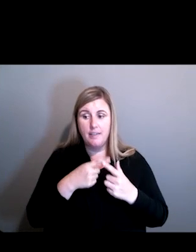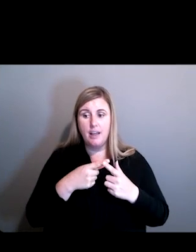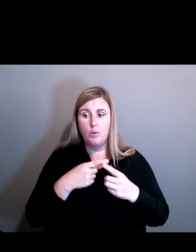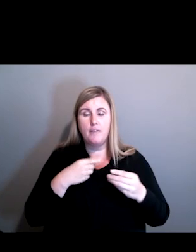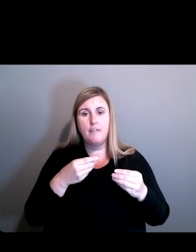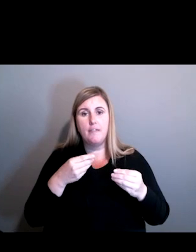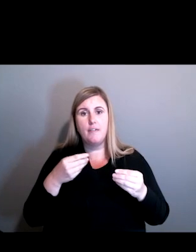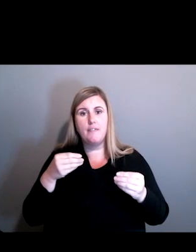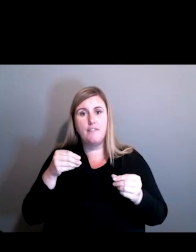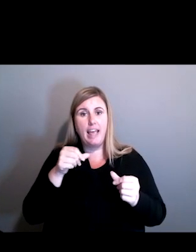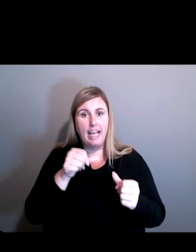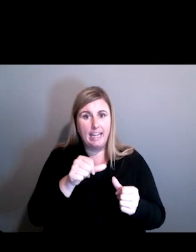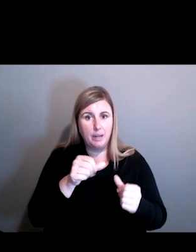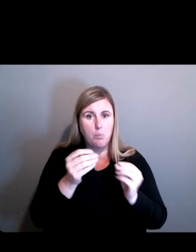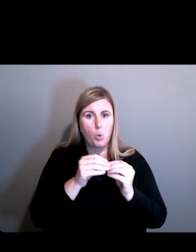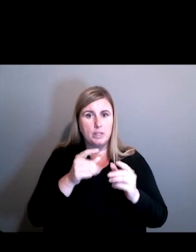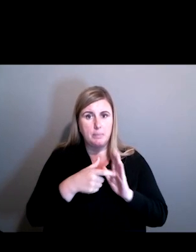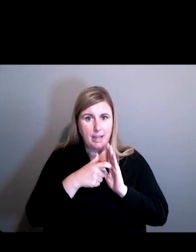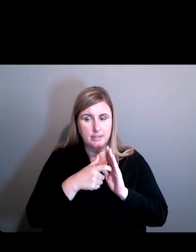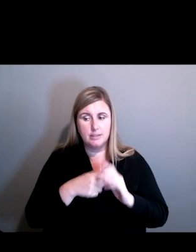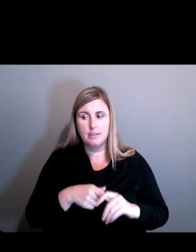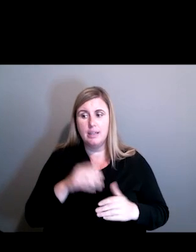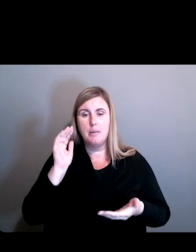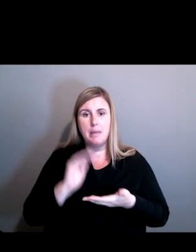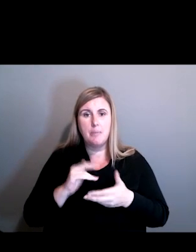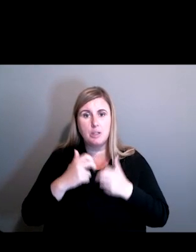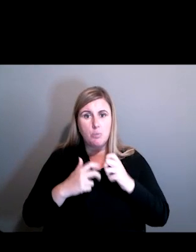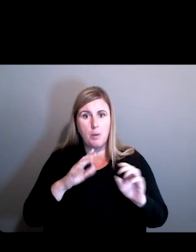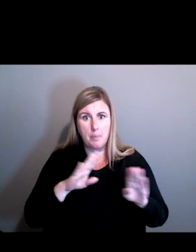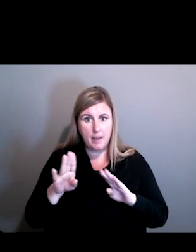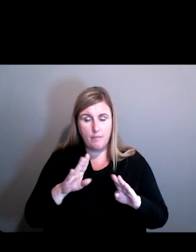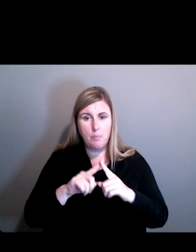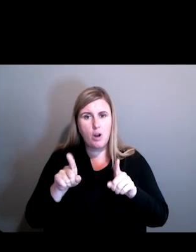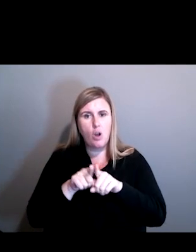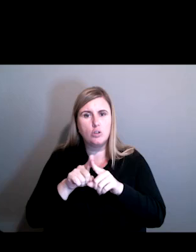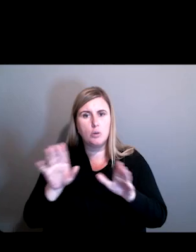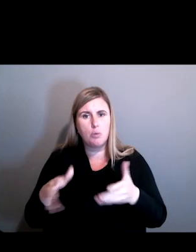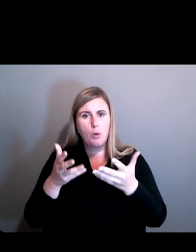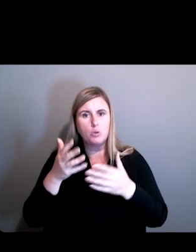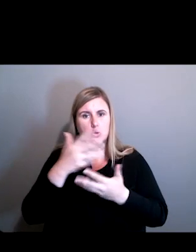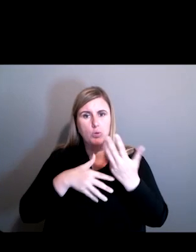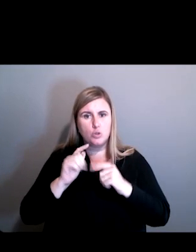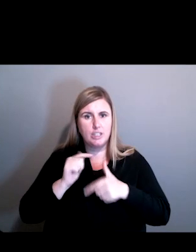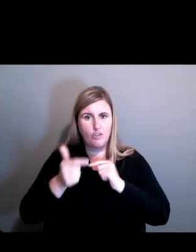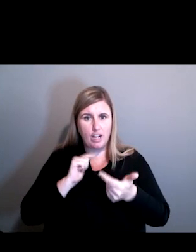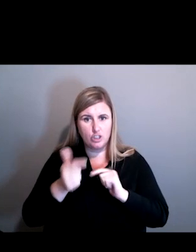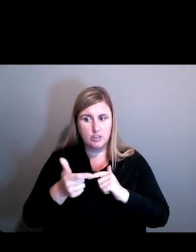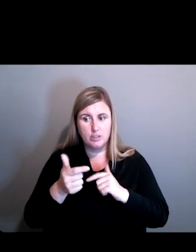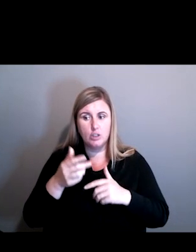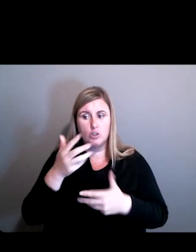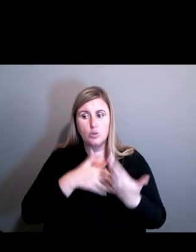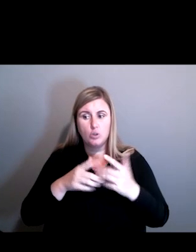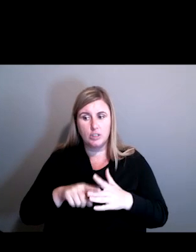to fade in our demands. So why should we do that? It minimizes problem behavior, but it also promotes social interactions and